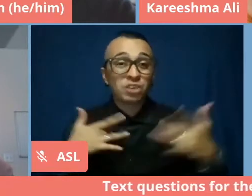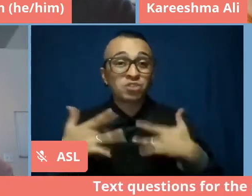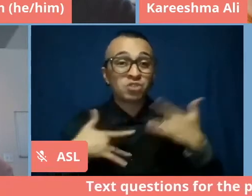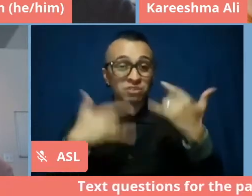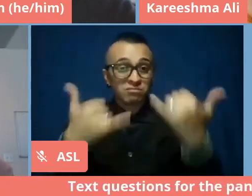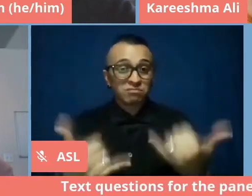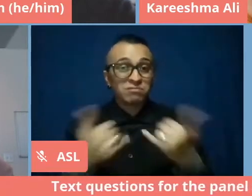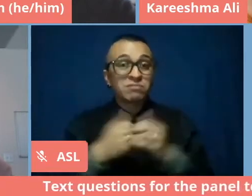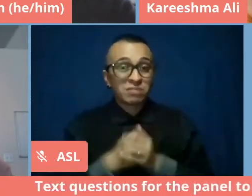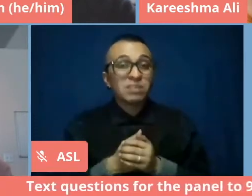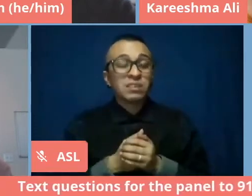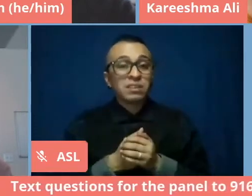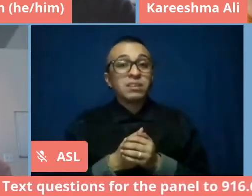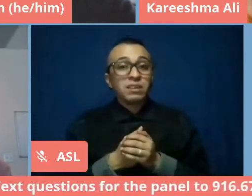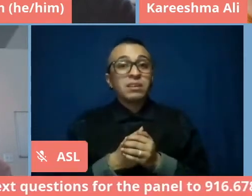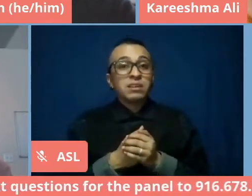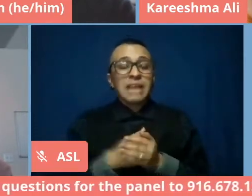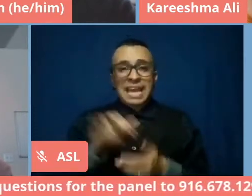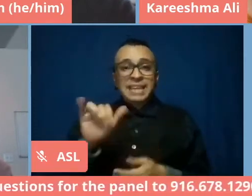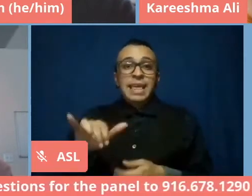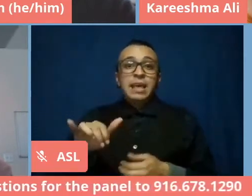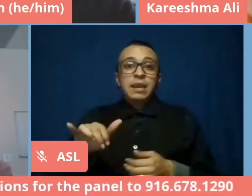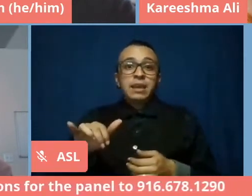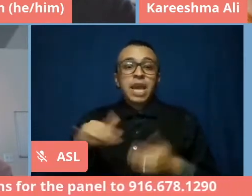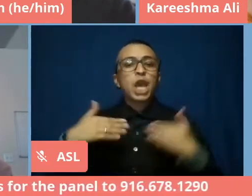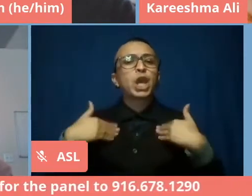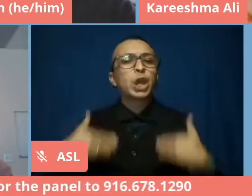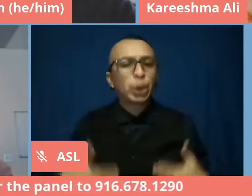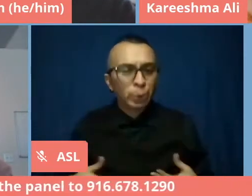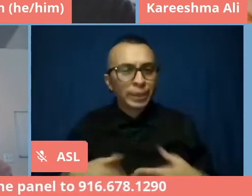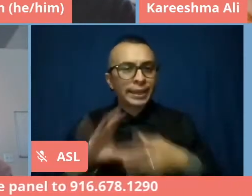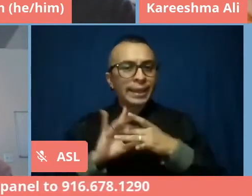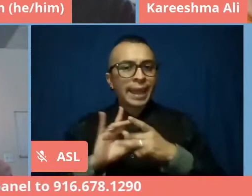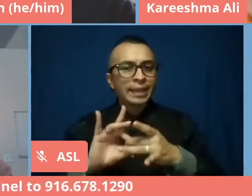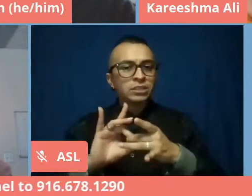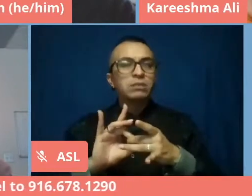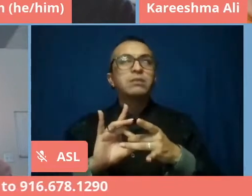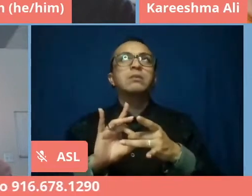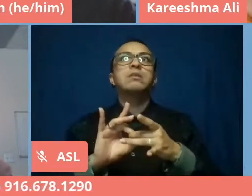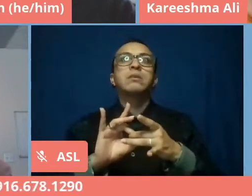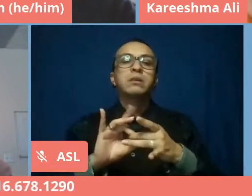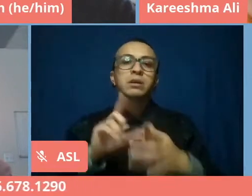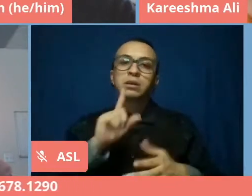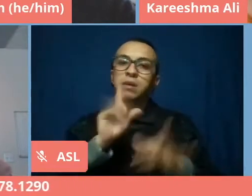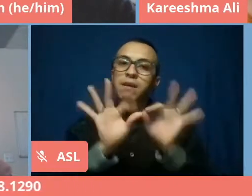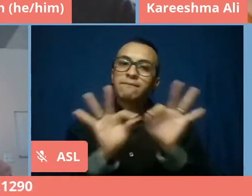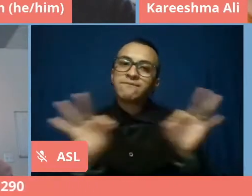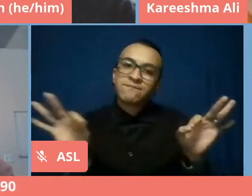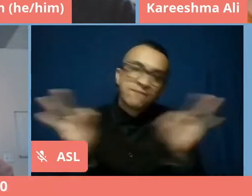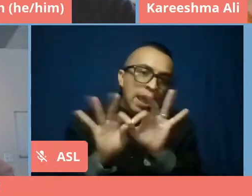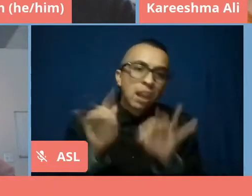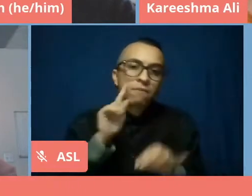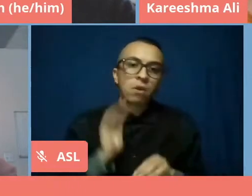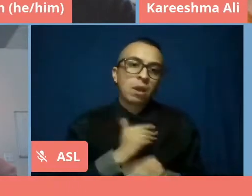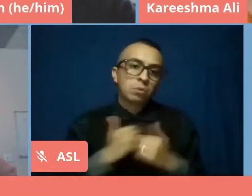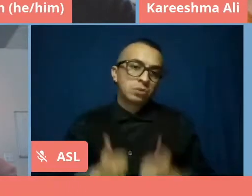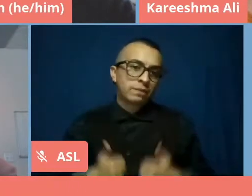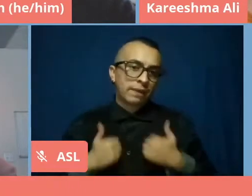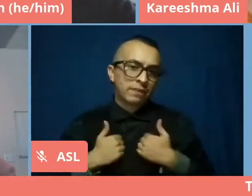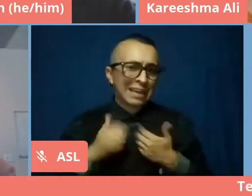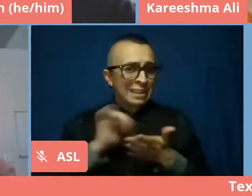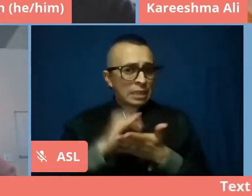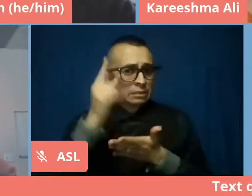And that human connection is so vital to our survival. And that's something that each